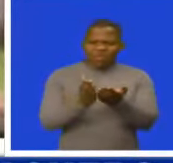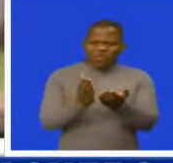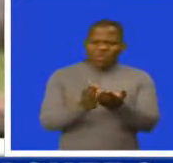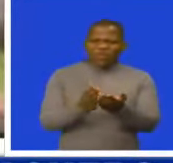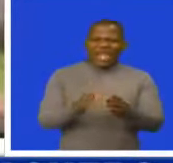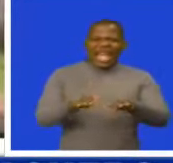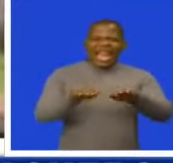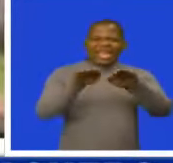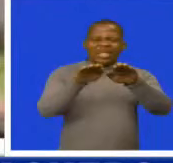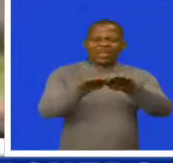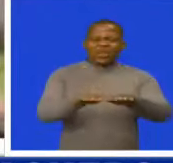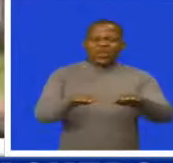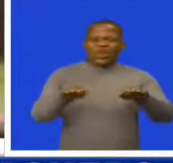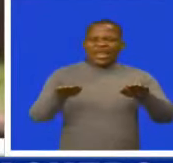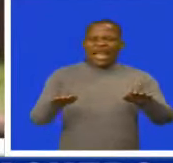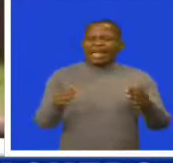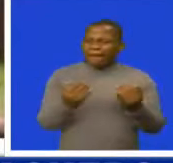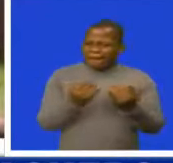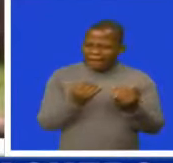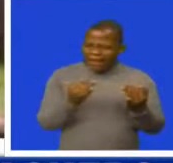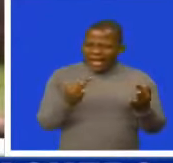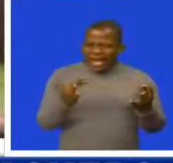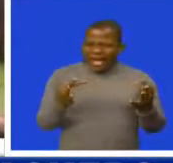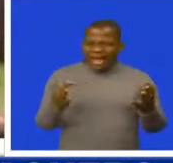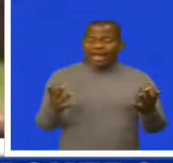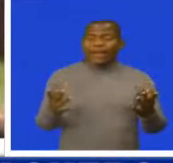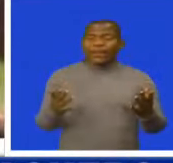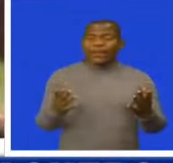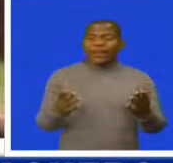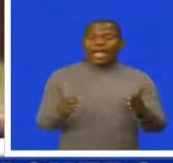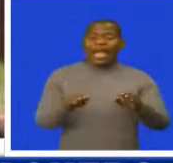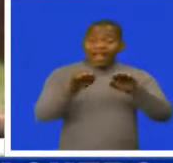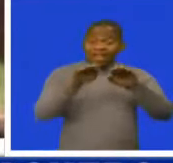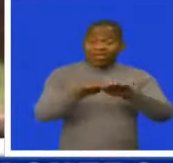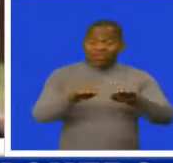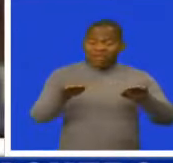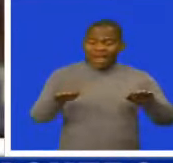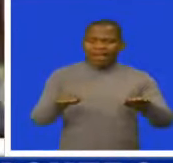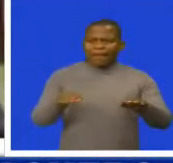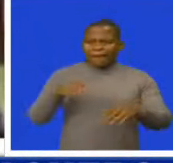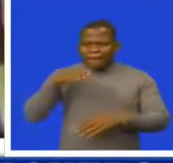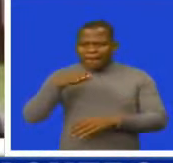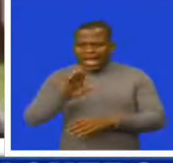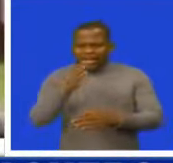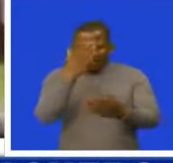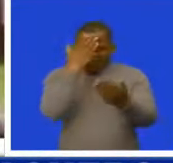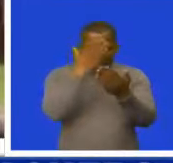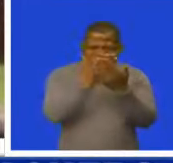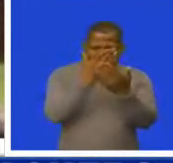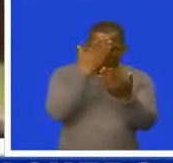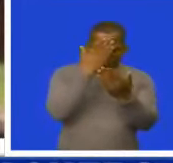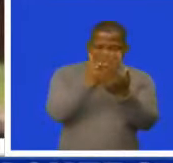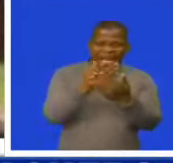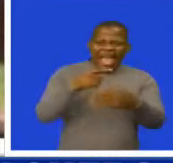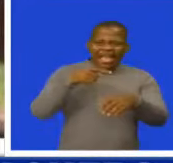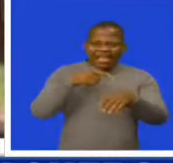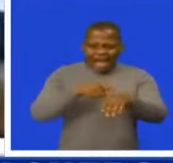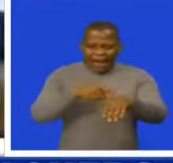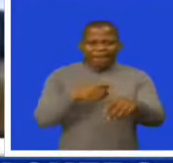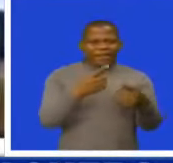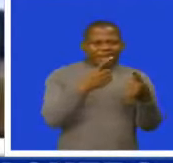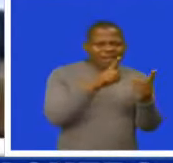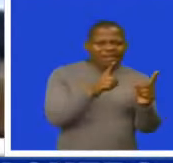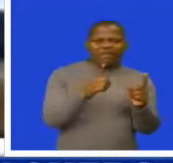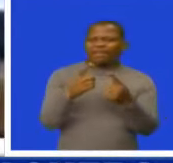tekutsi kurotate noma babukela amanye ama-alternative structures langasebenziswa bantwana